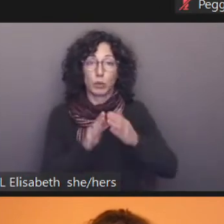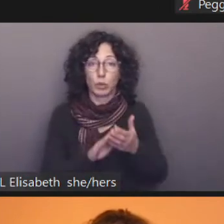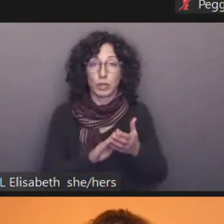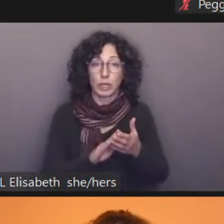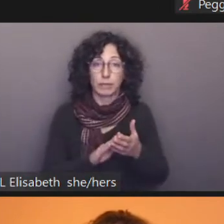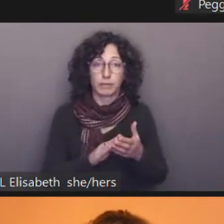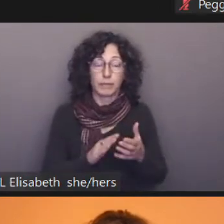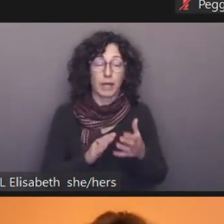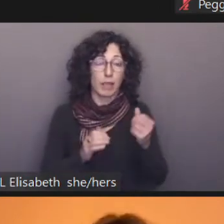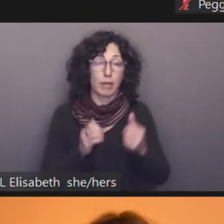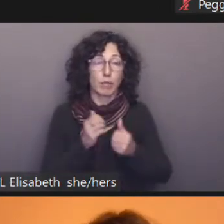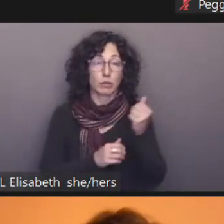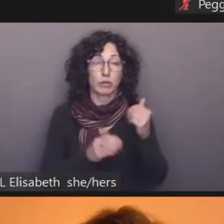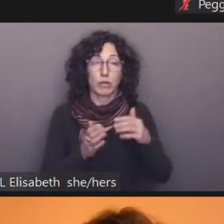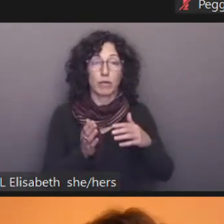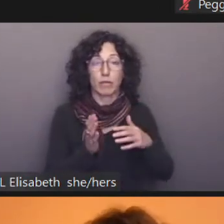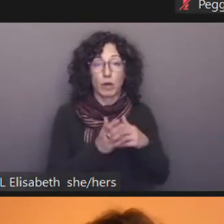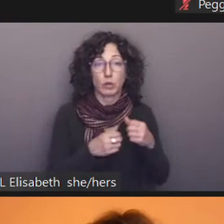there.